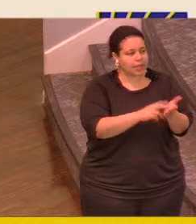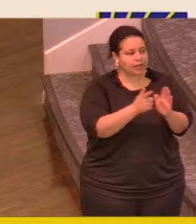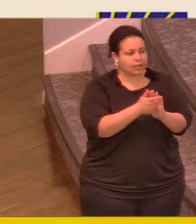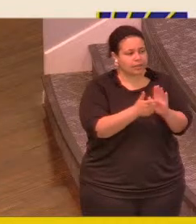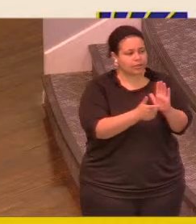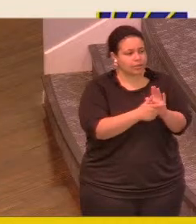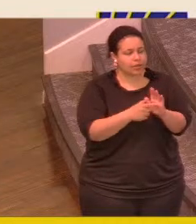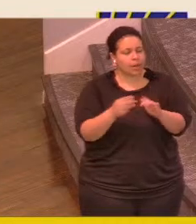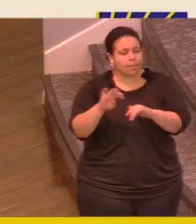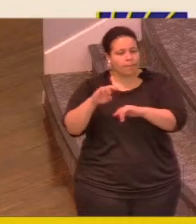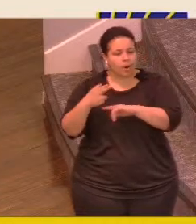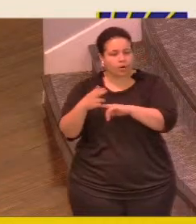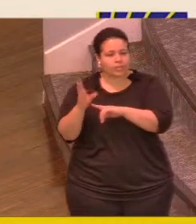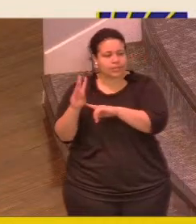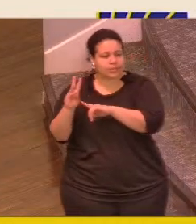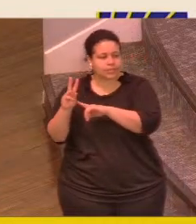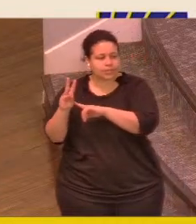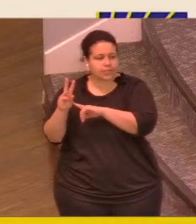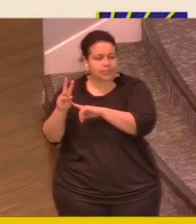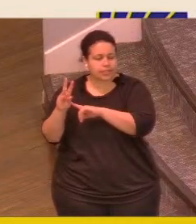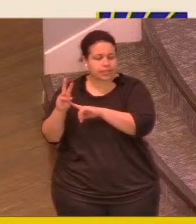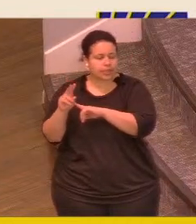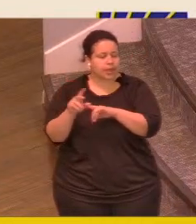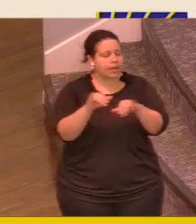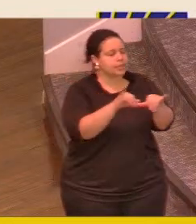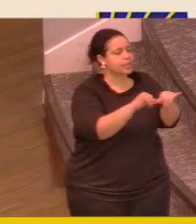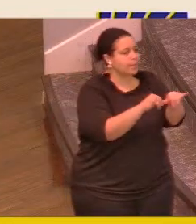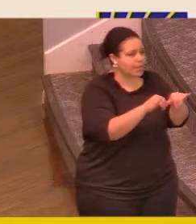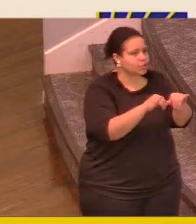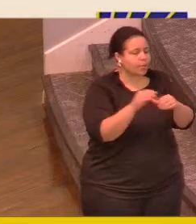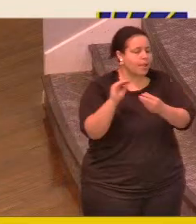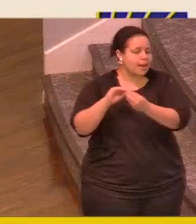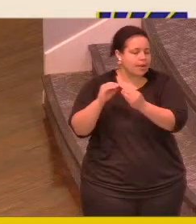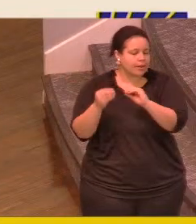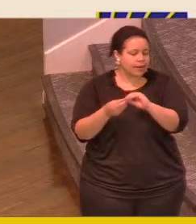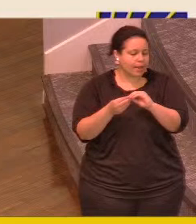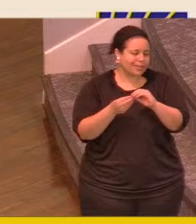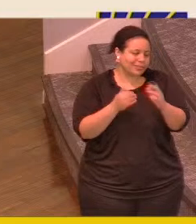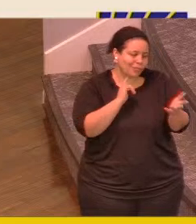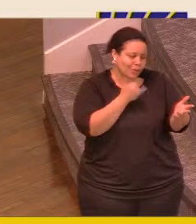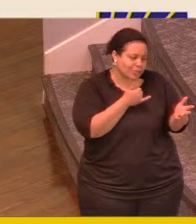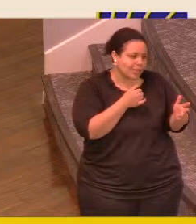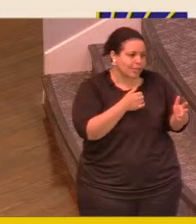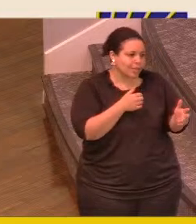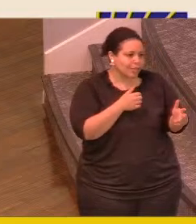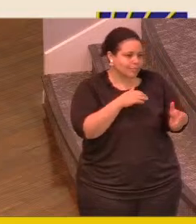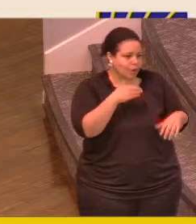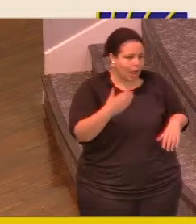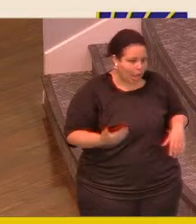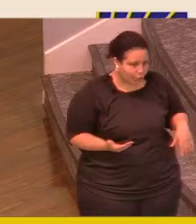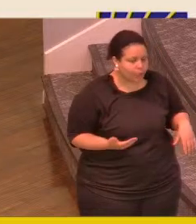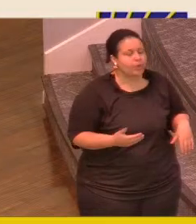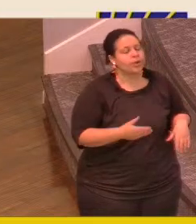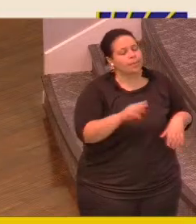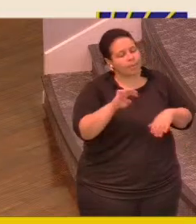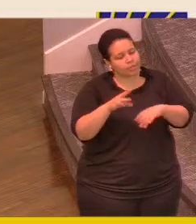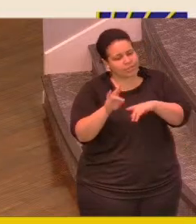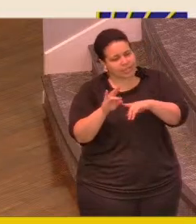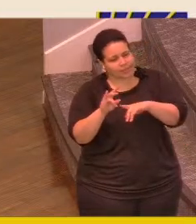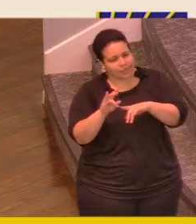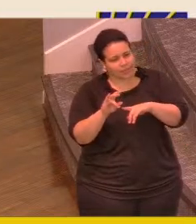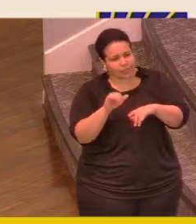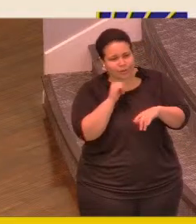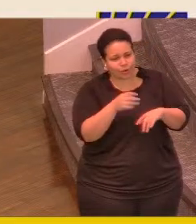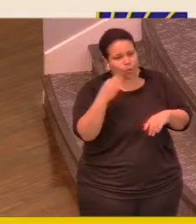16th. So that's the measurement date. So unfortunately, if you were hired March 17th, you don't qualify, or if you resigned